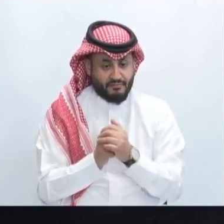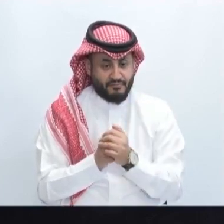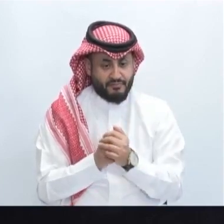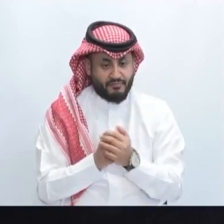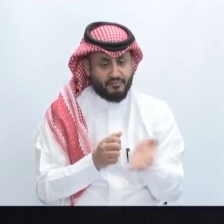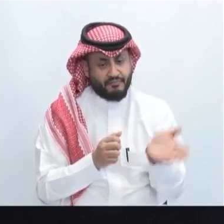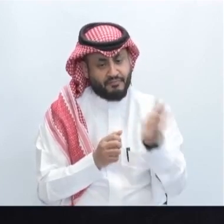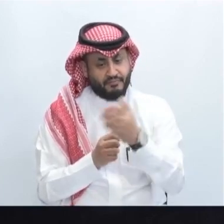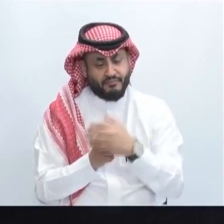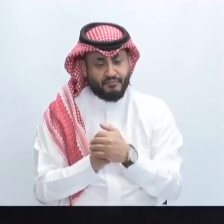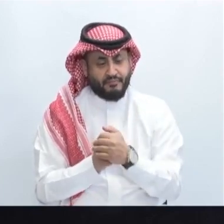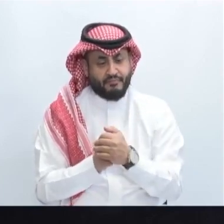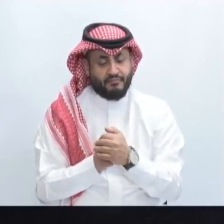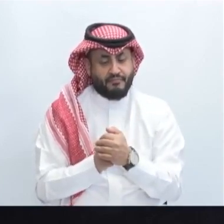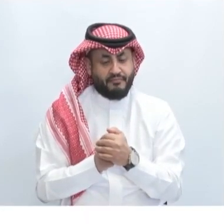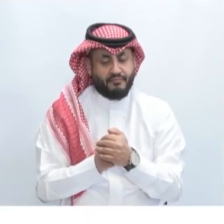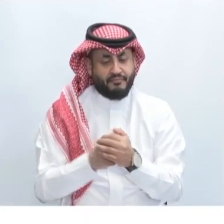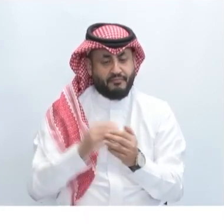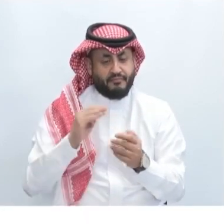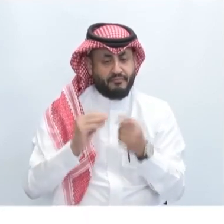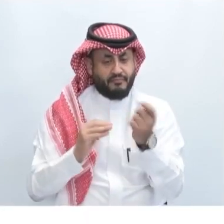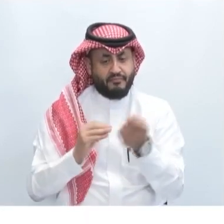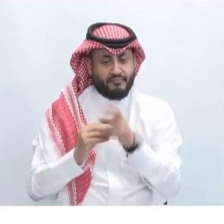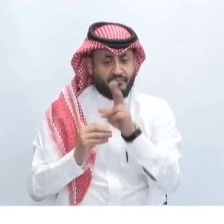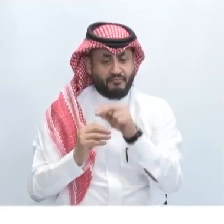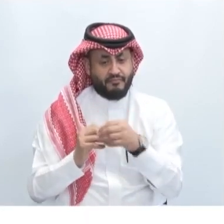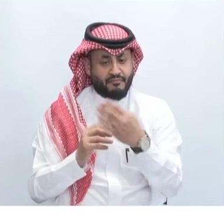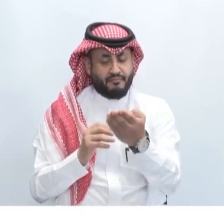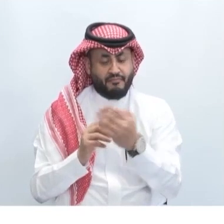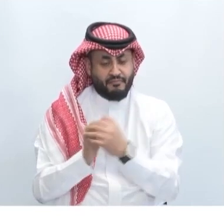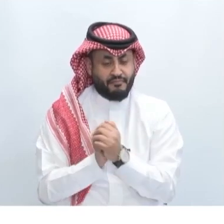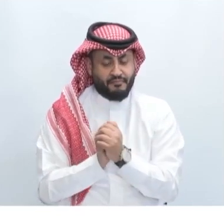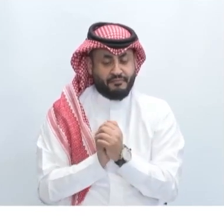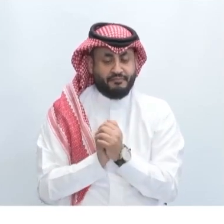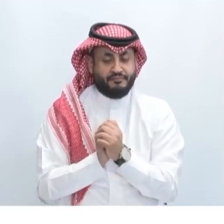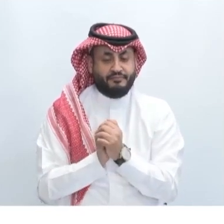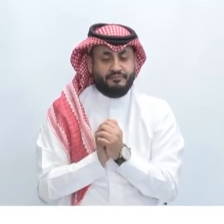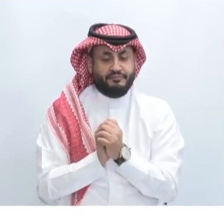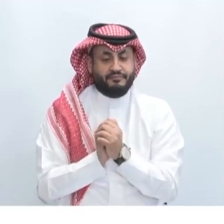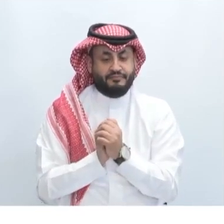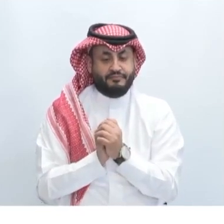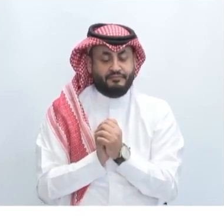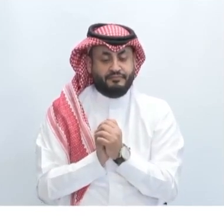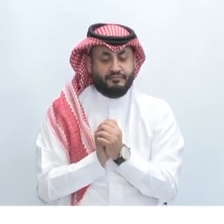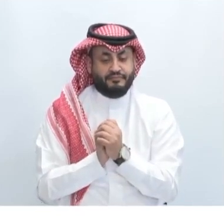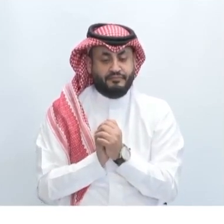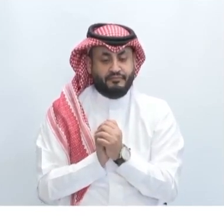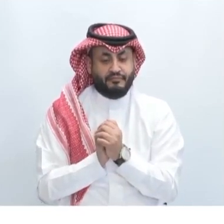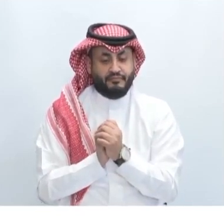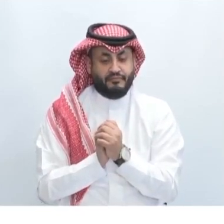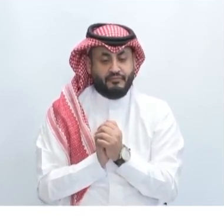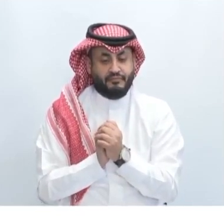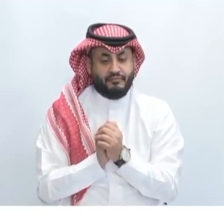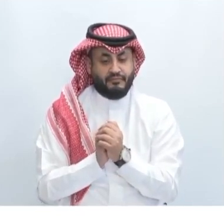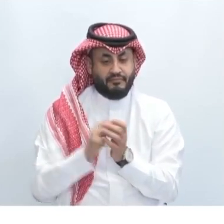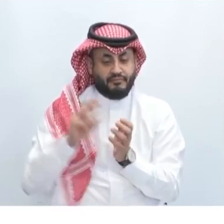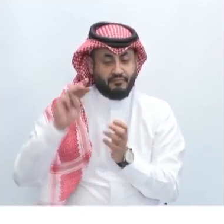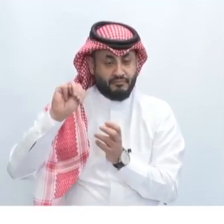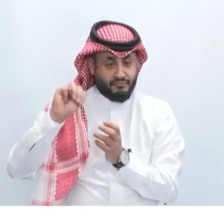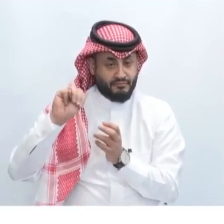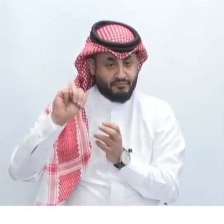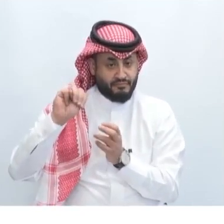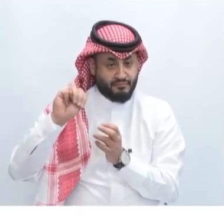Let's continue here with the answer. So here we have the answer. Maybe,